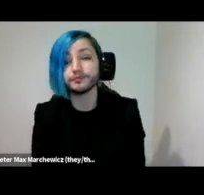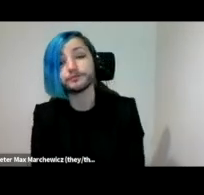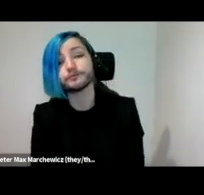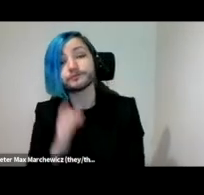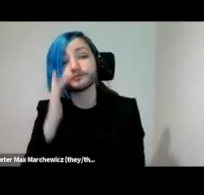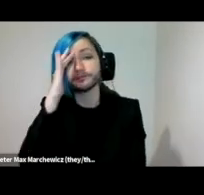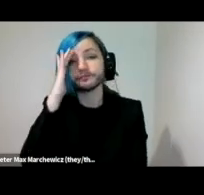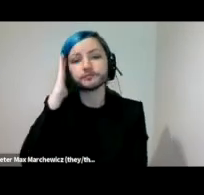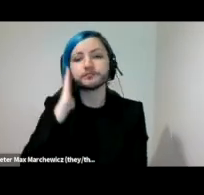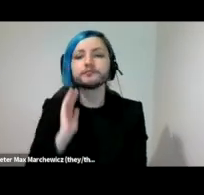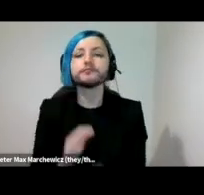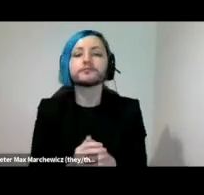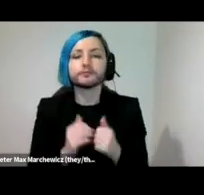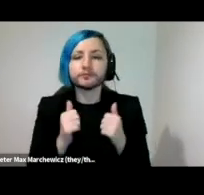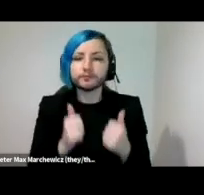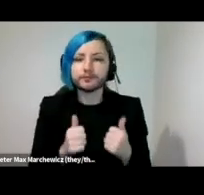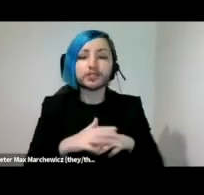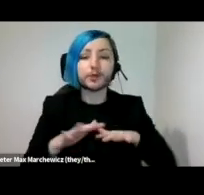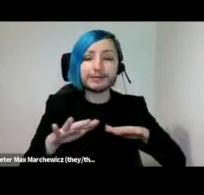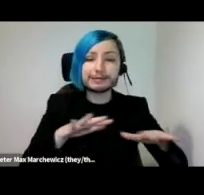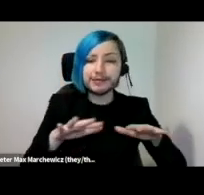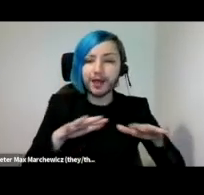So we've worked from the seismic isolation,